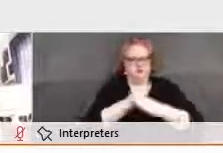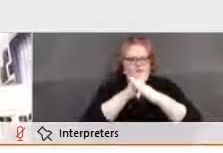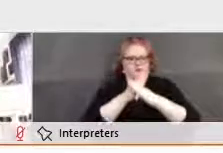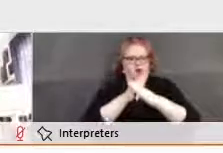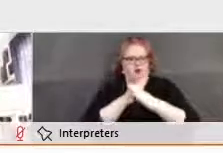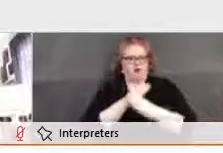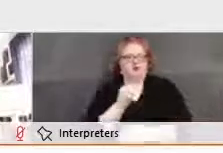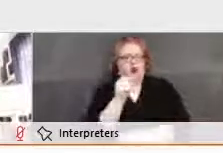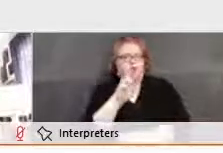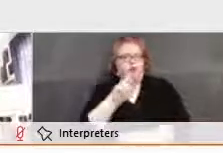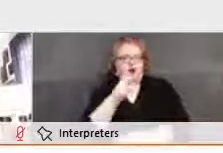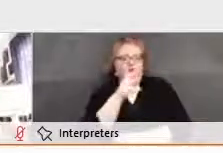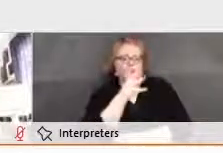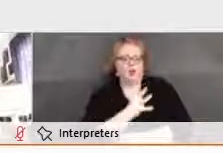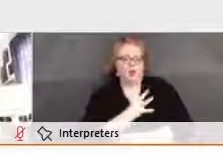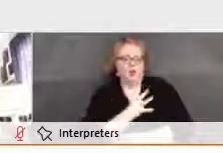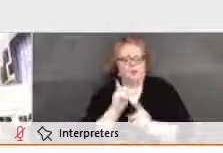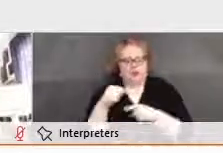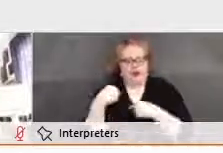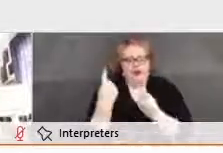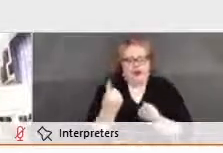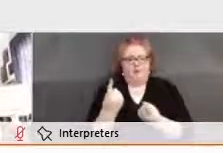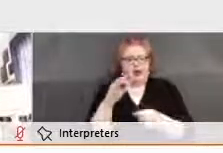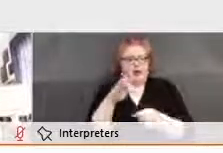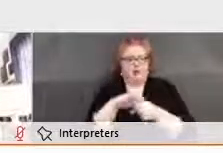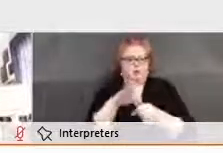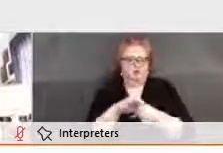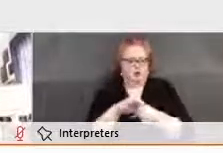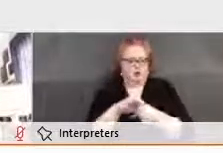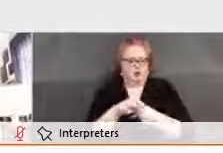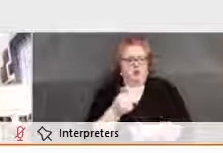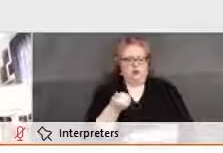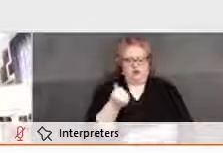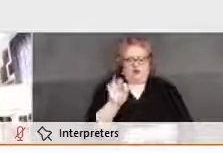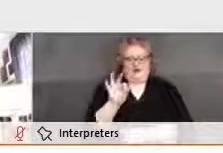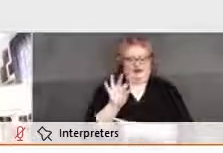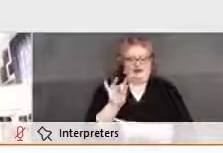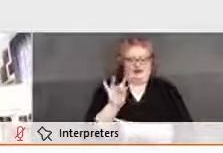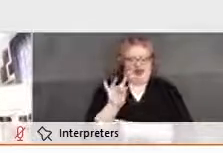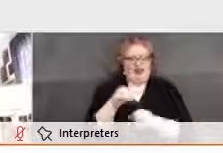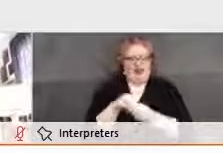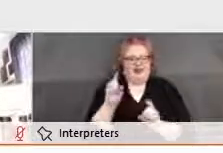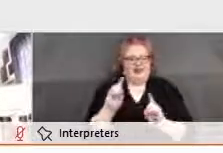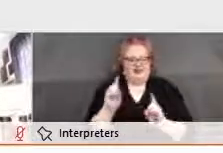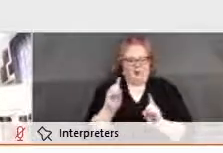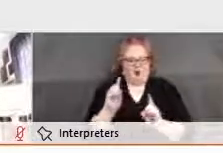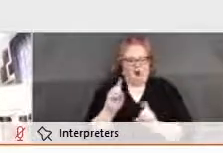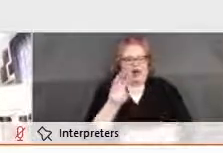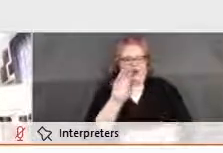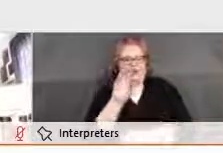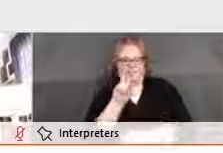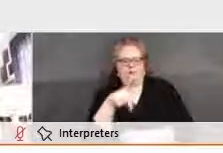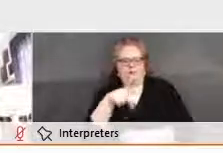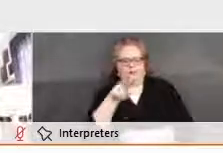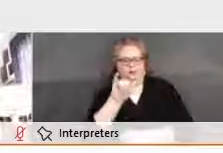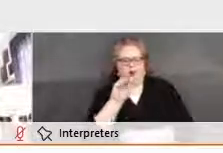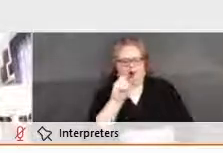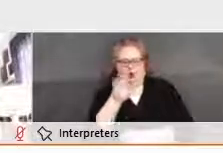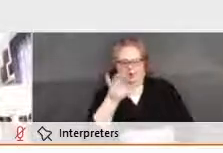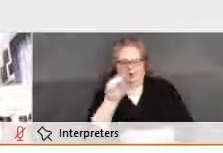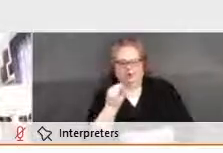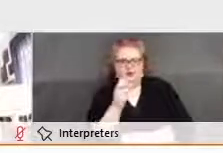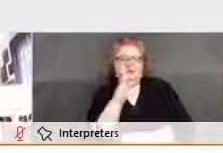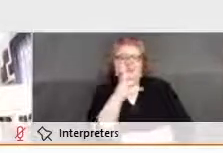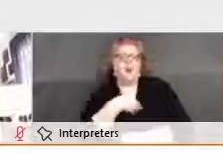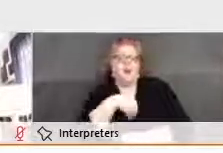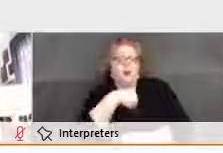been able to vote in the Democratic primaries beginning in 1918. I should stress that it was white women, since African Americans were